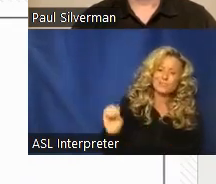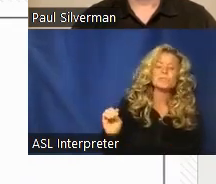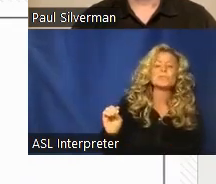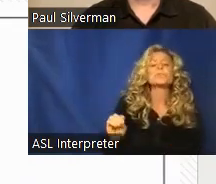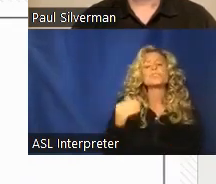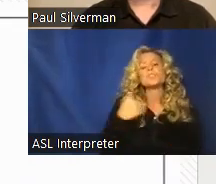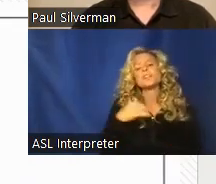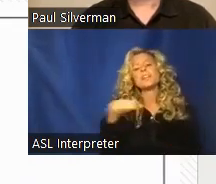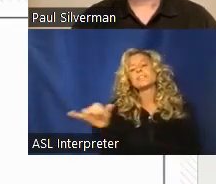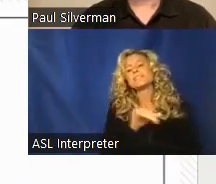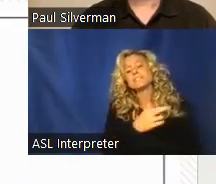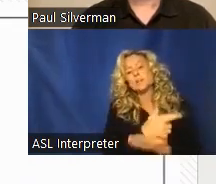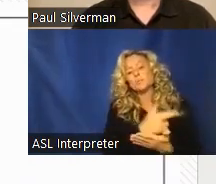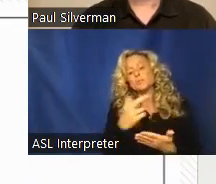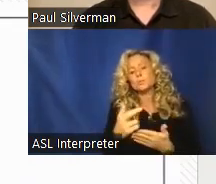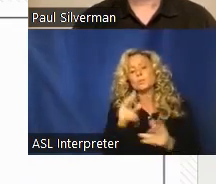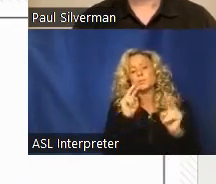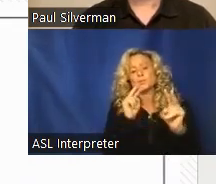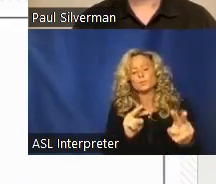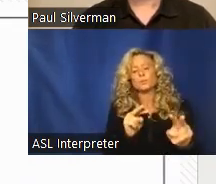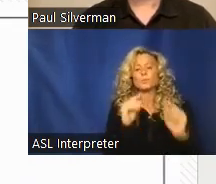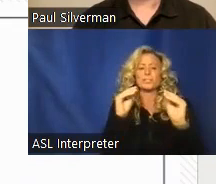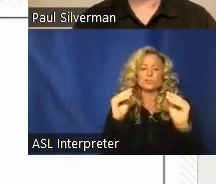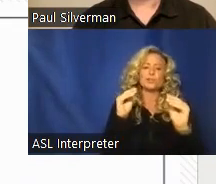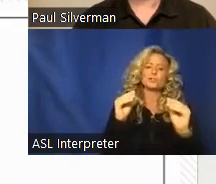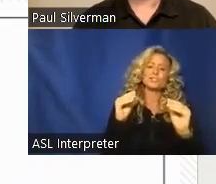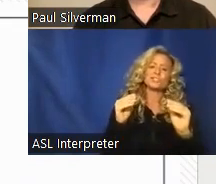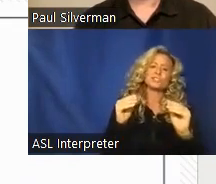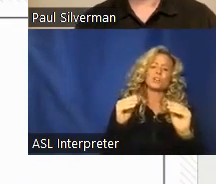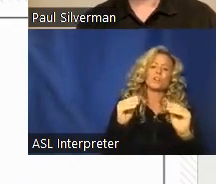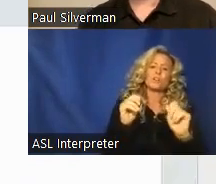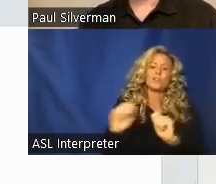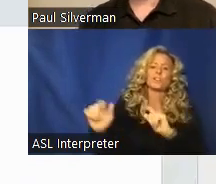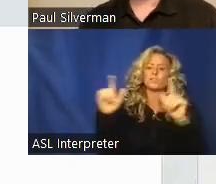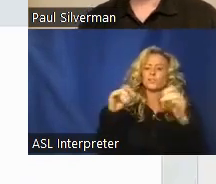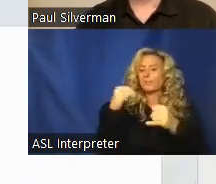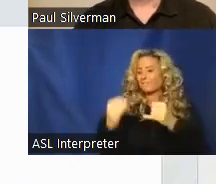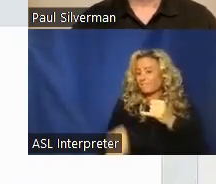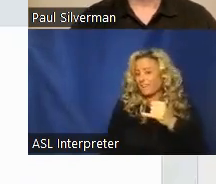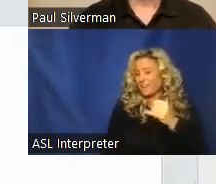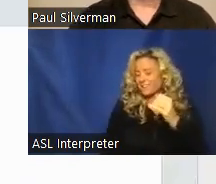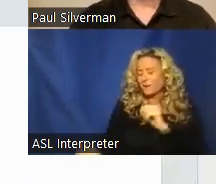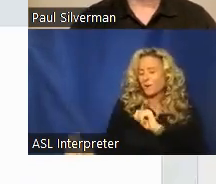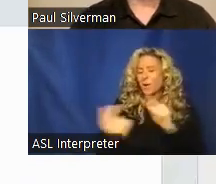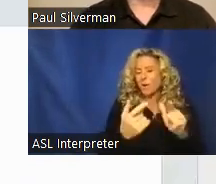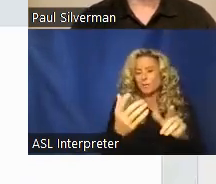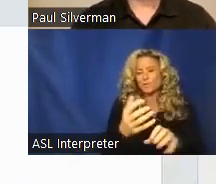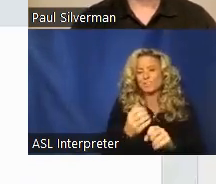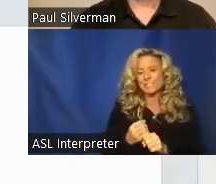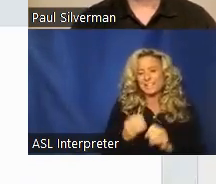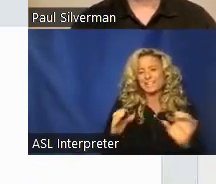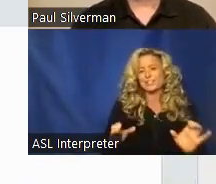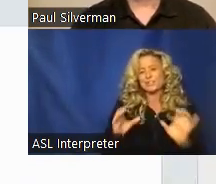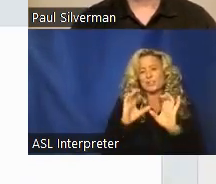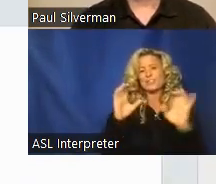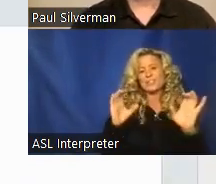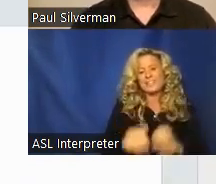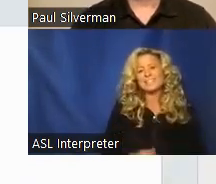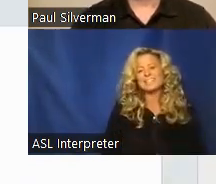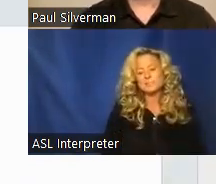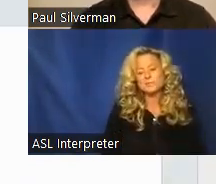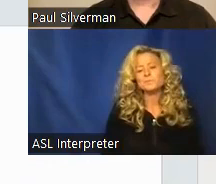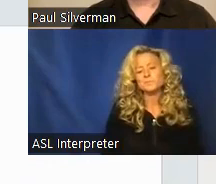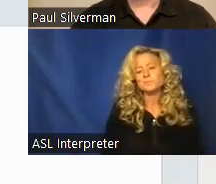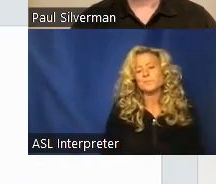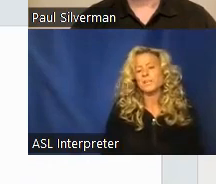same resource. Just send us an email with the instructions on the screen. And finally, everybody here is going to receive a certificate